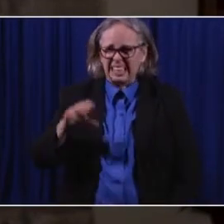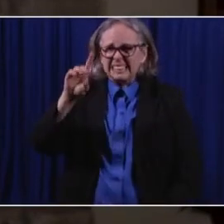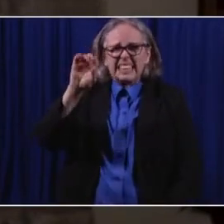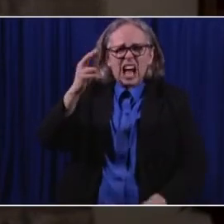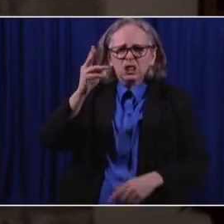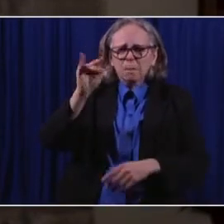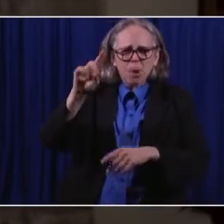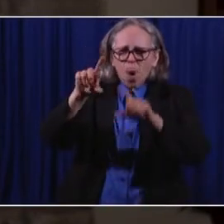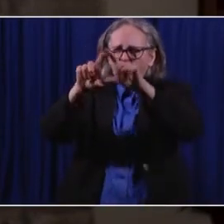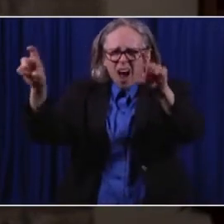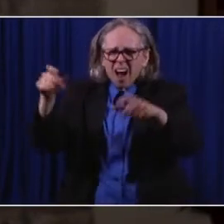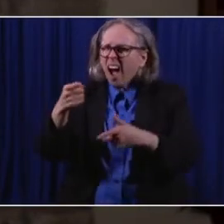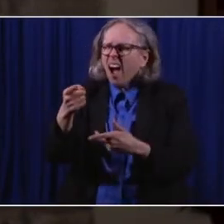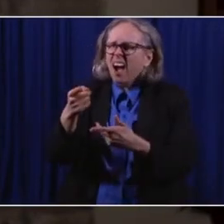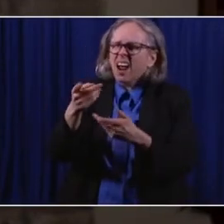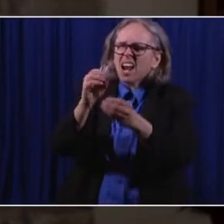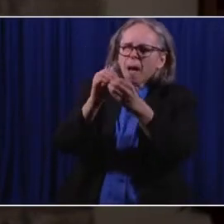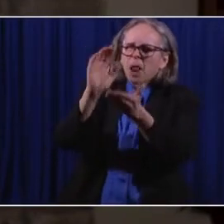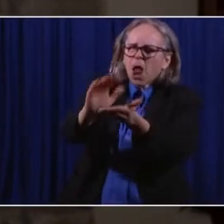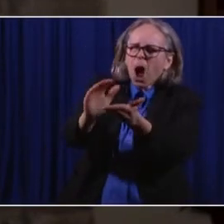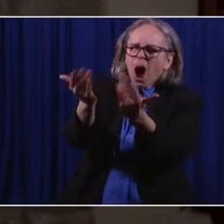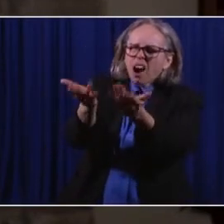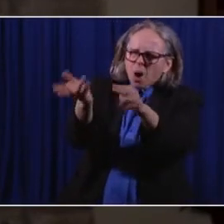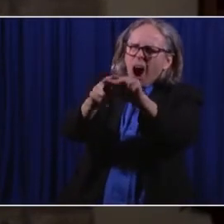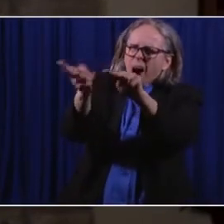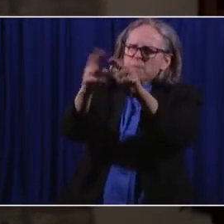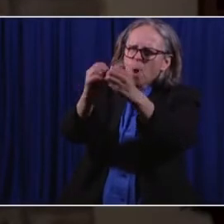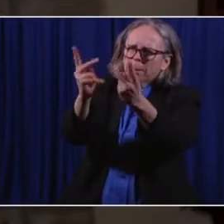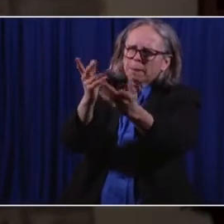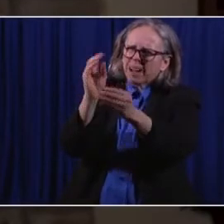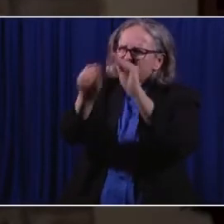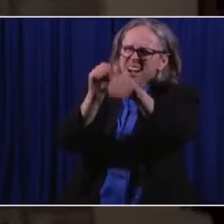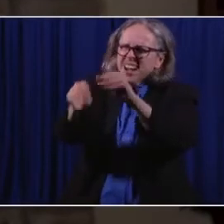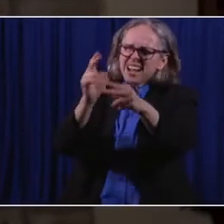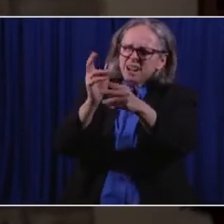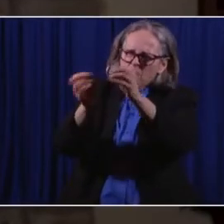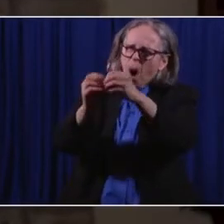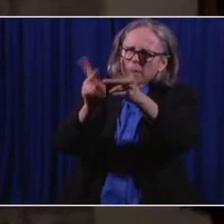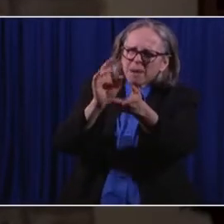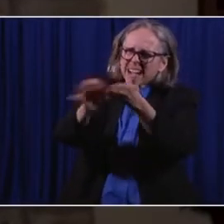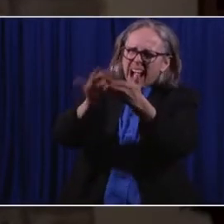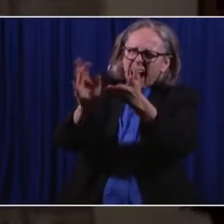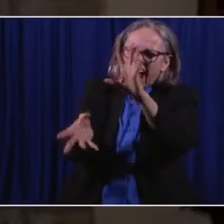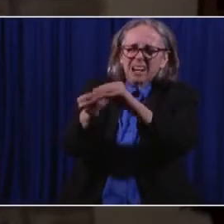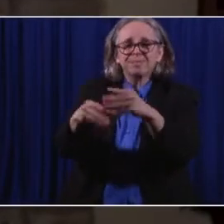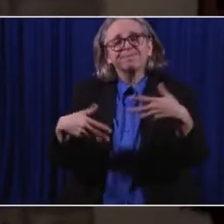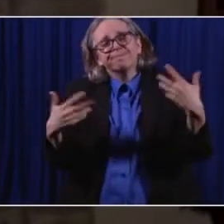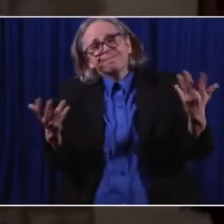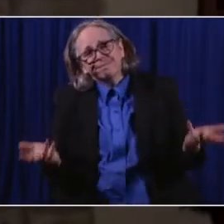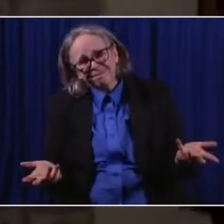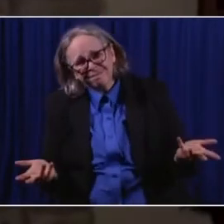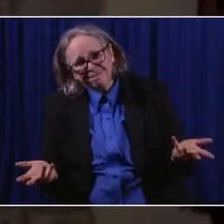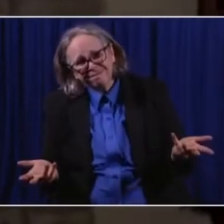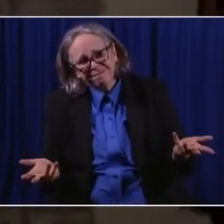as I thought that they should. Some of that is there's been an input problem,